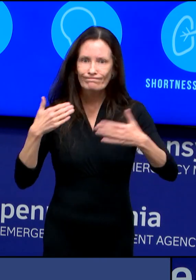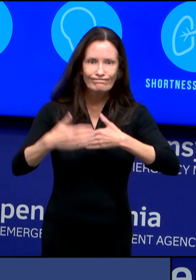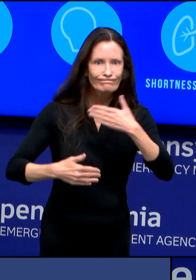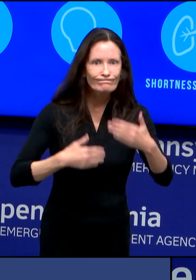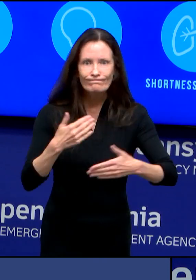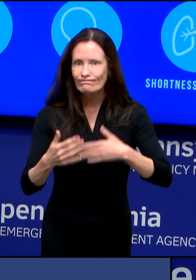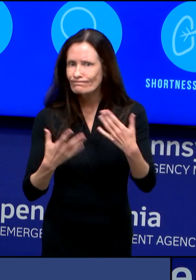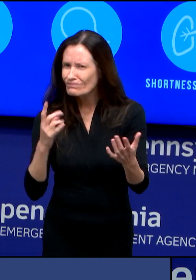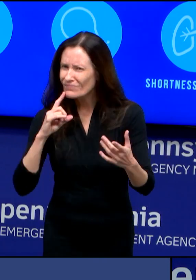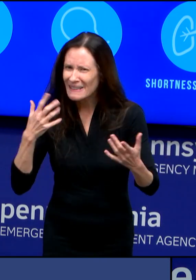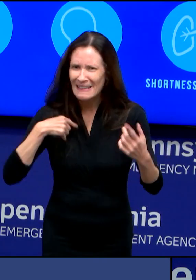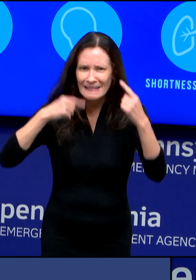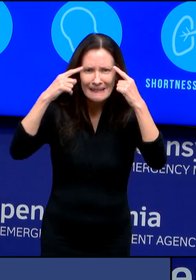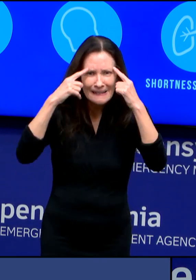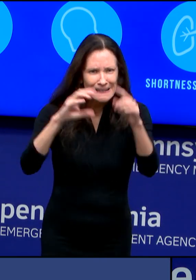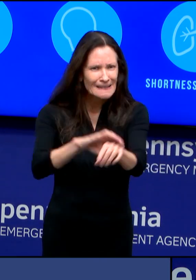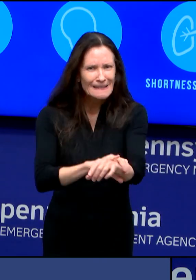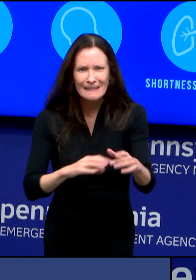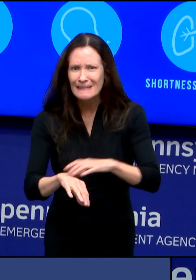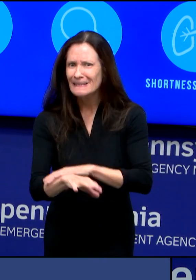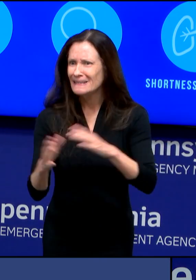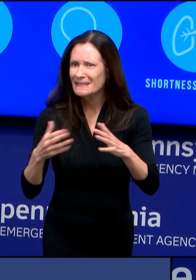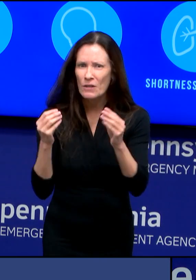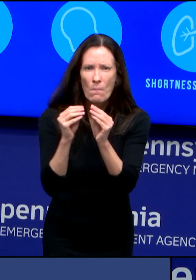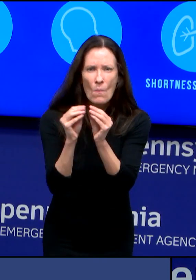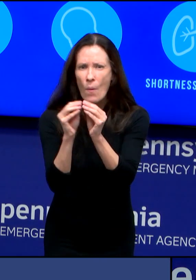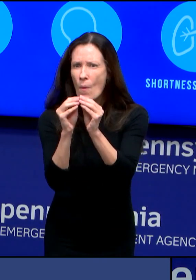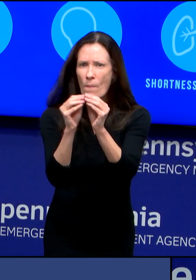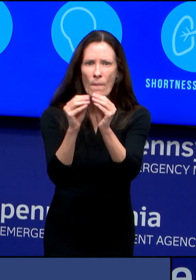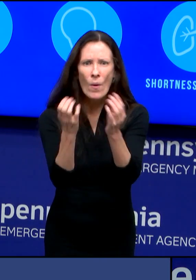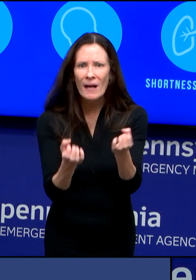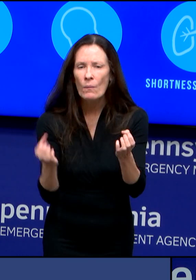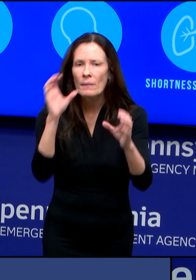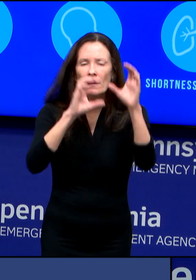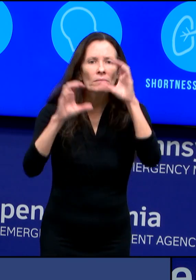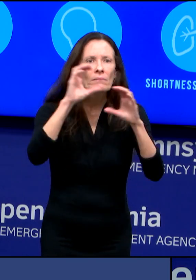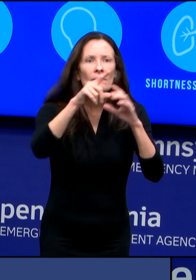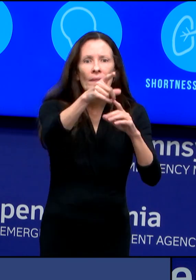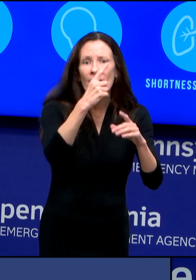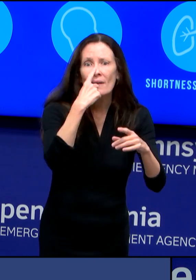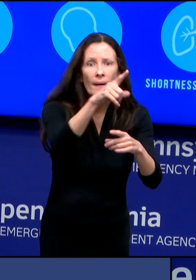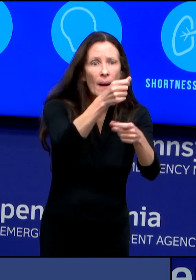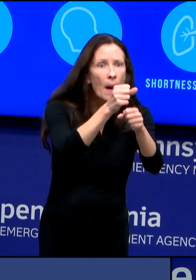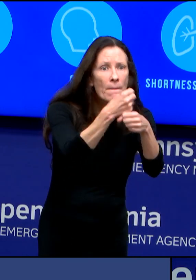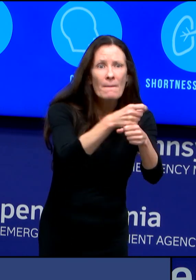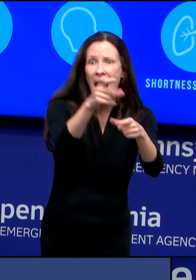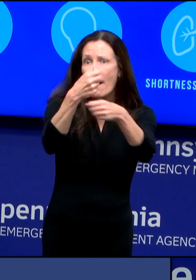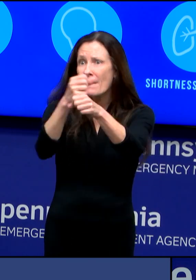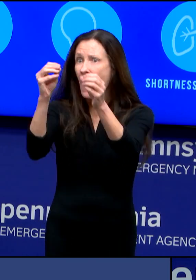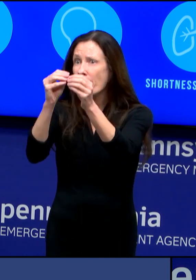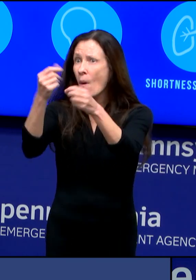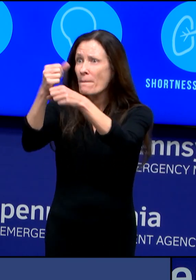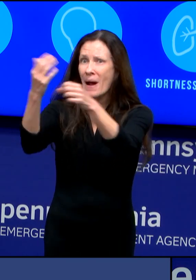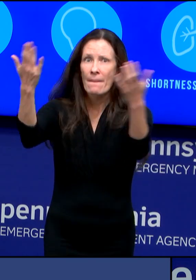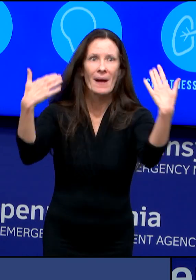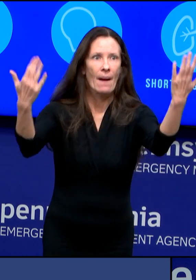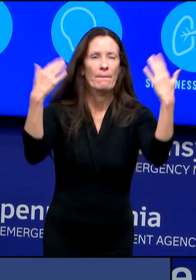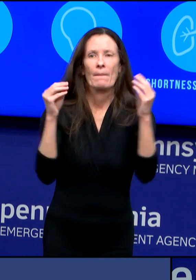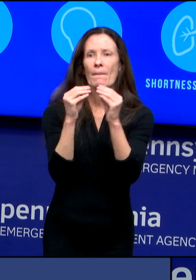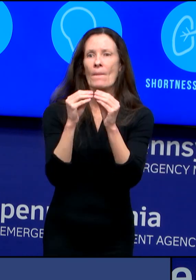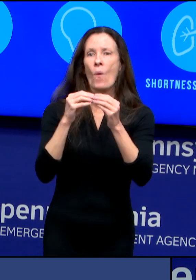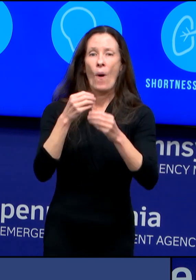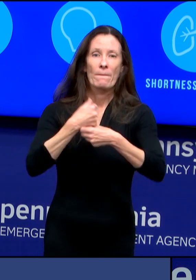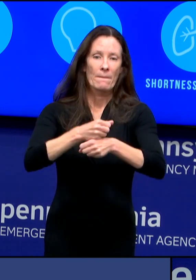providers that are on the front line. Secretary, from PCN, if a person interacts with someone who has tested positive for